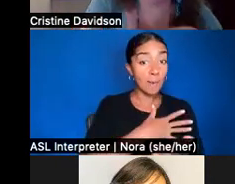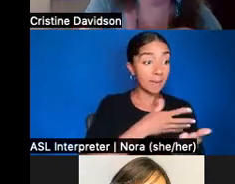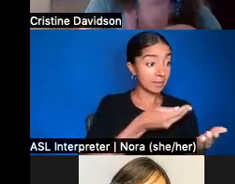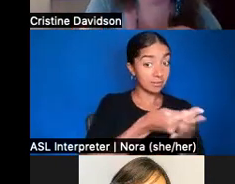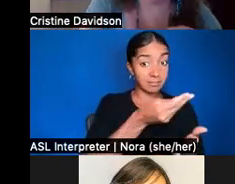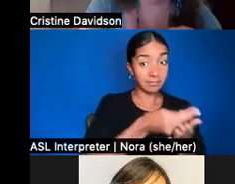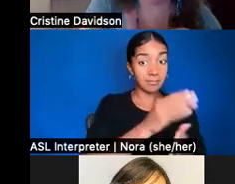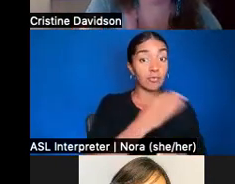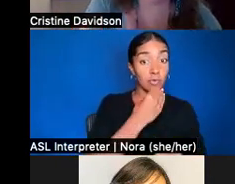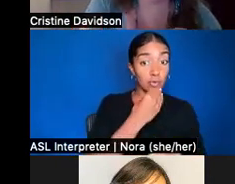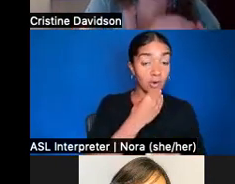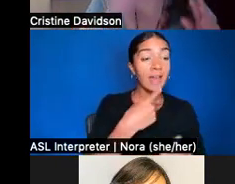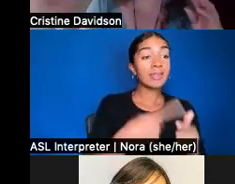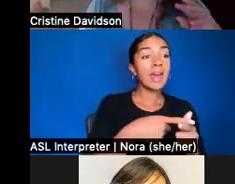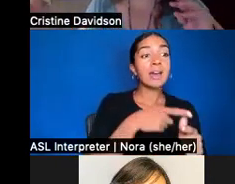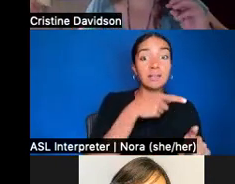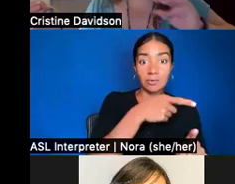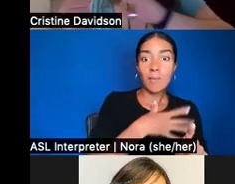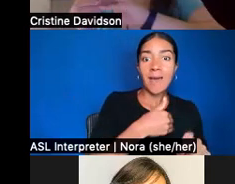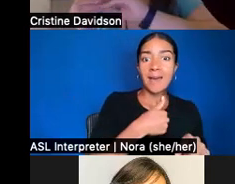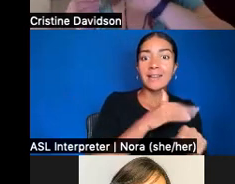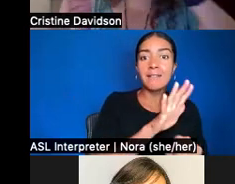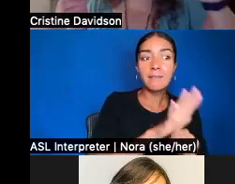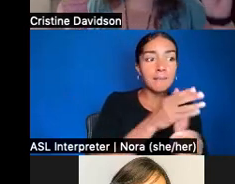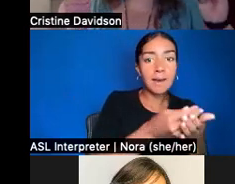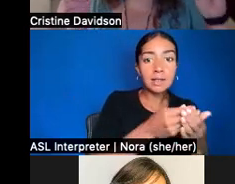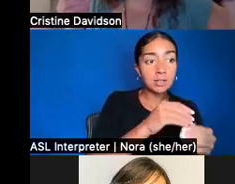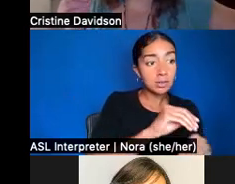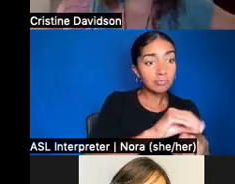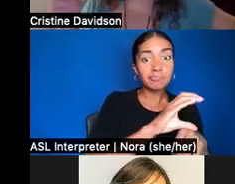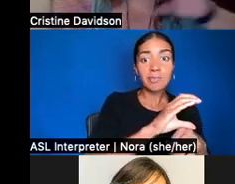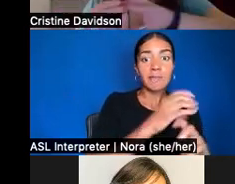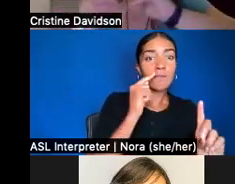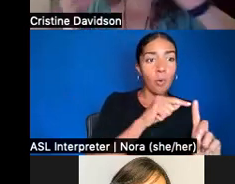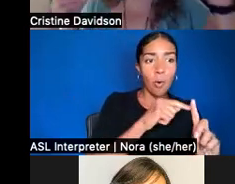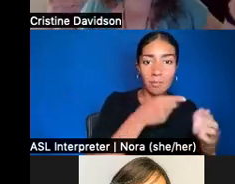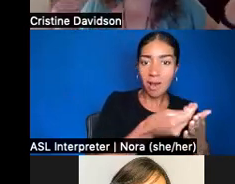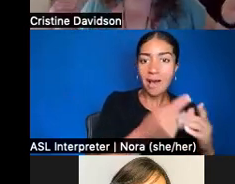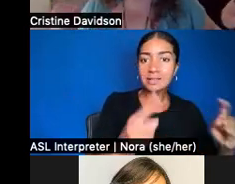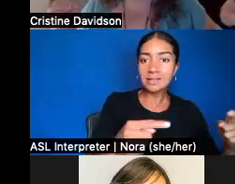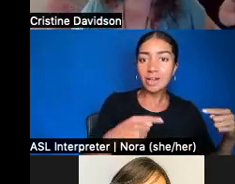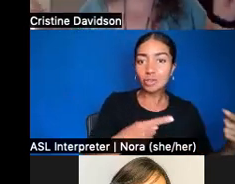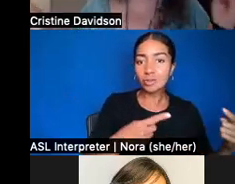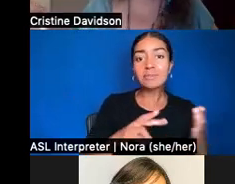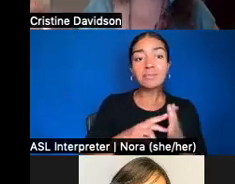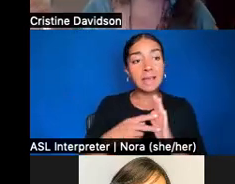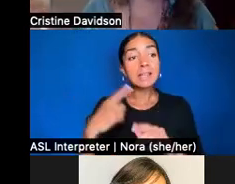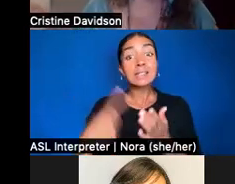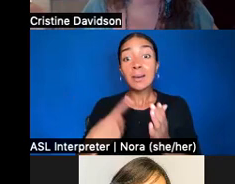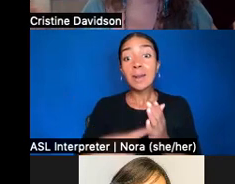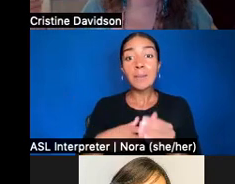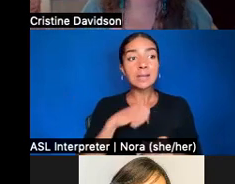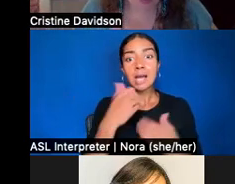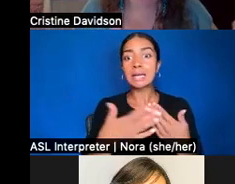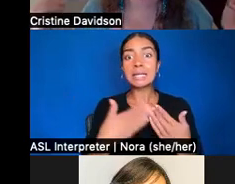program was able to help with groceries, right? So sometimes it's the long way around, and it's too bad